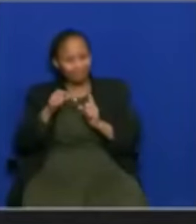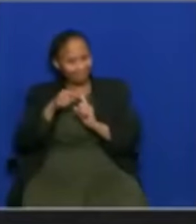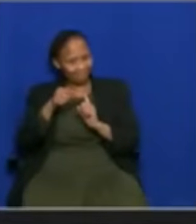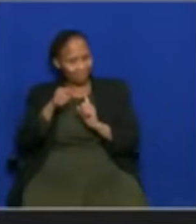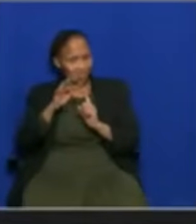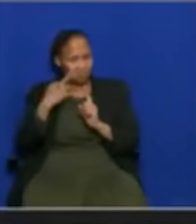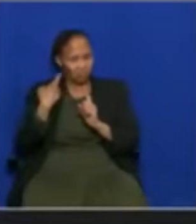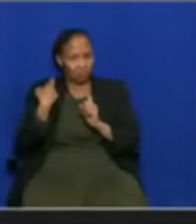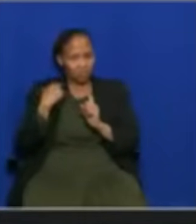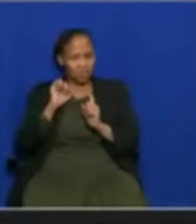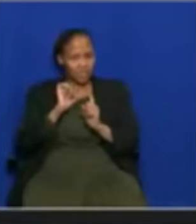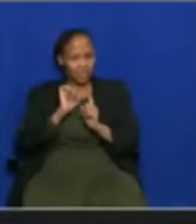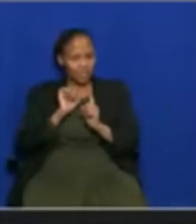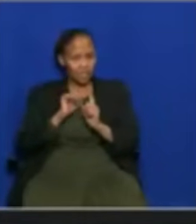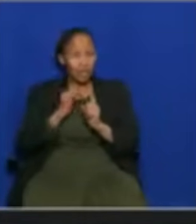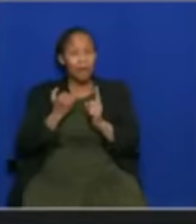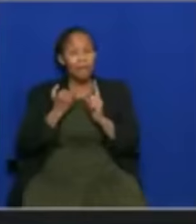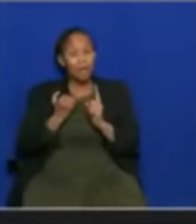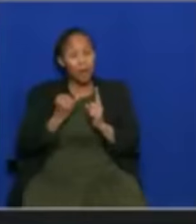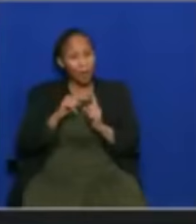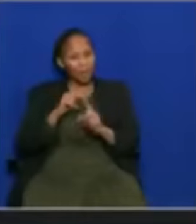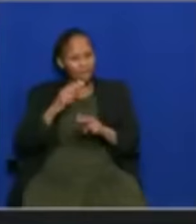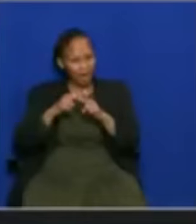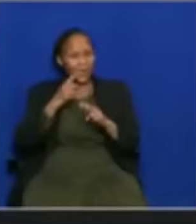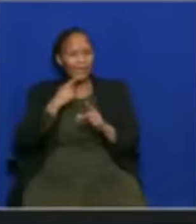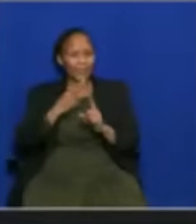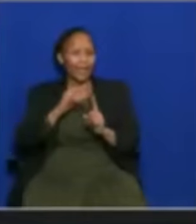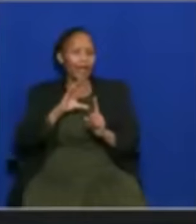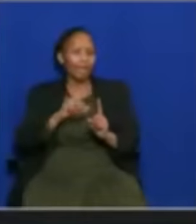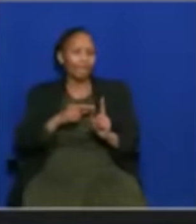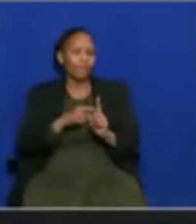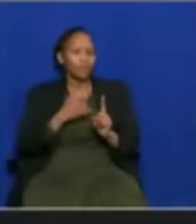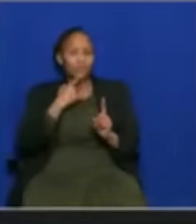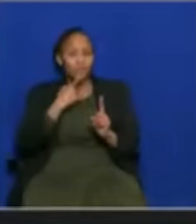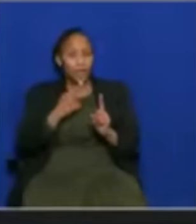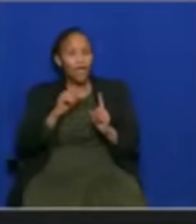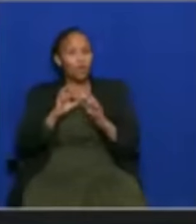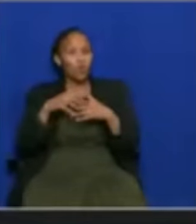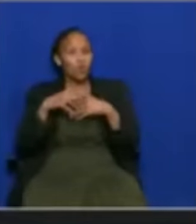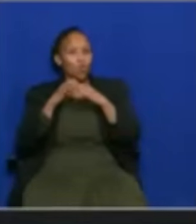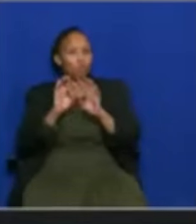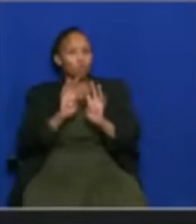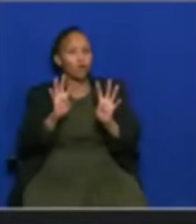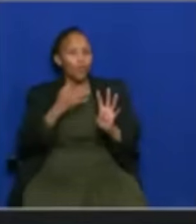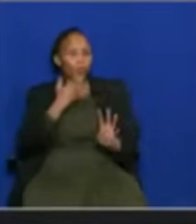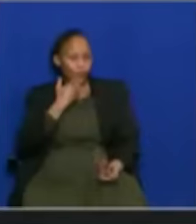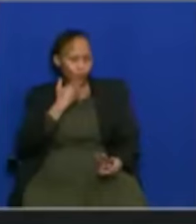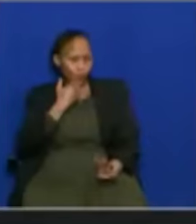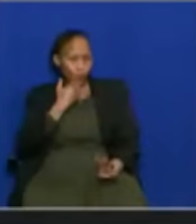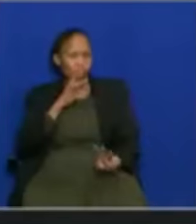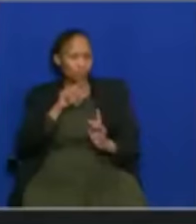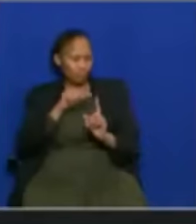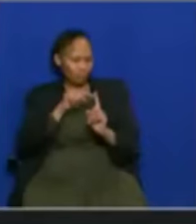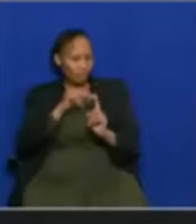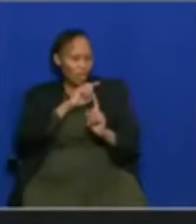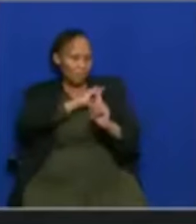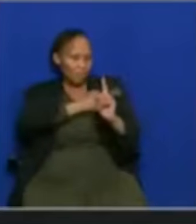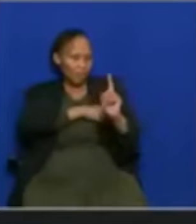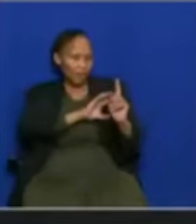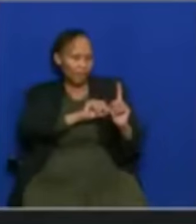had the final say as to who constitutes the panel. Yes. Yes.